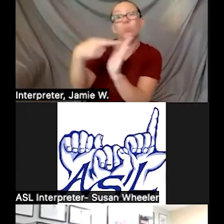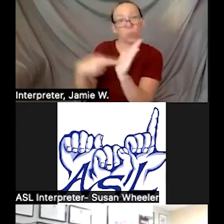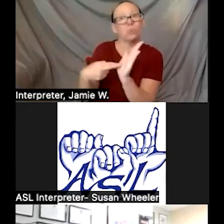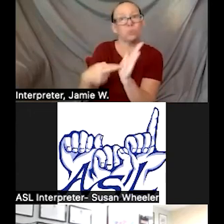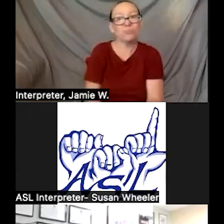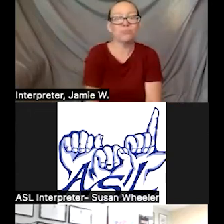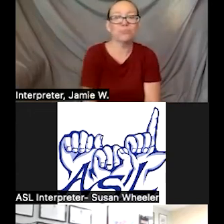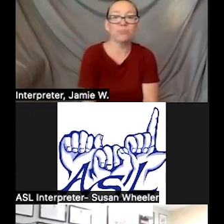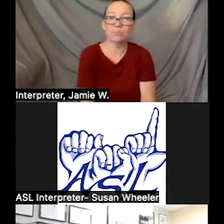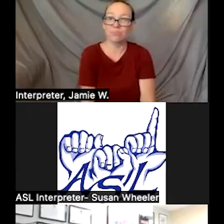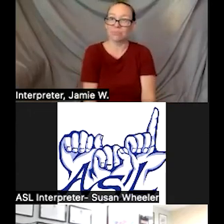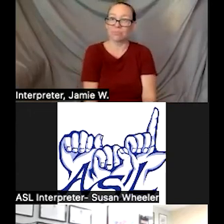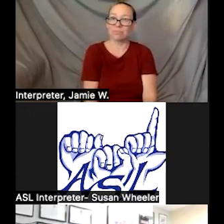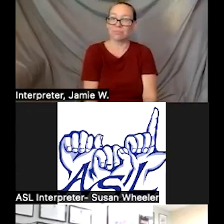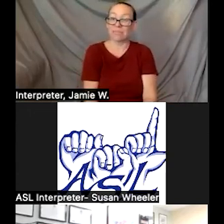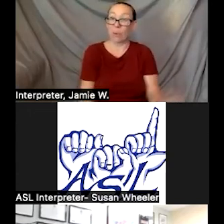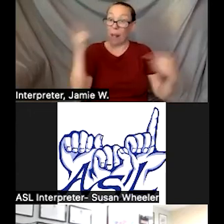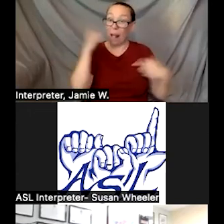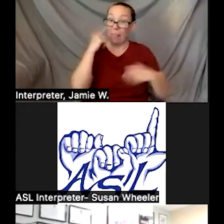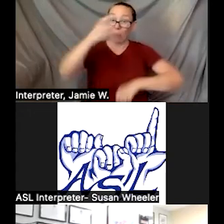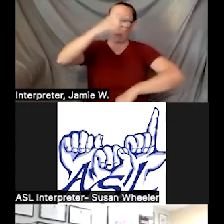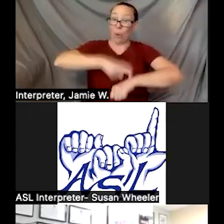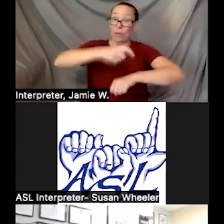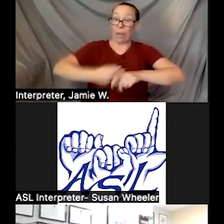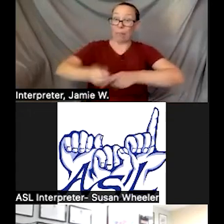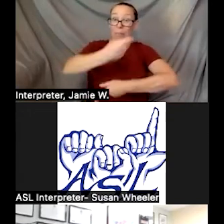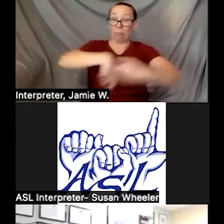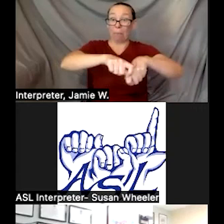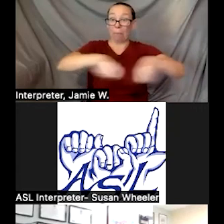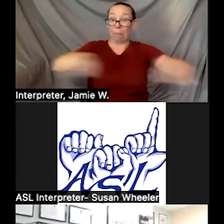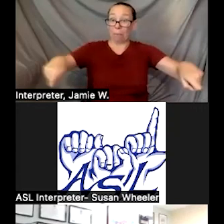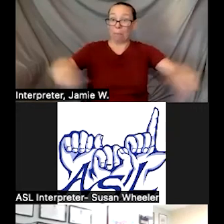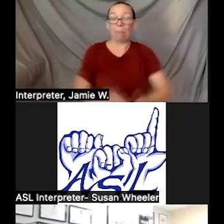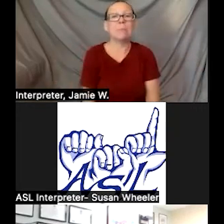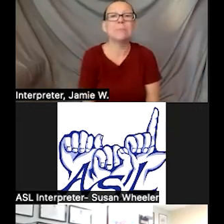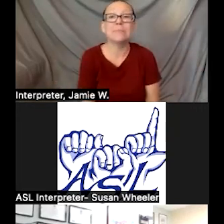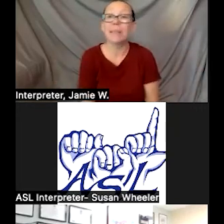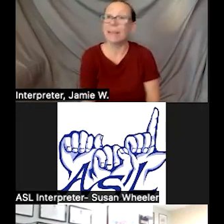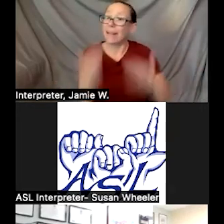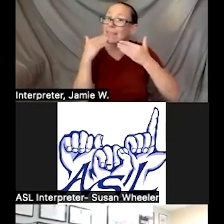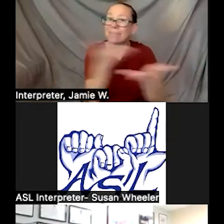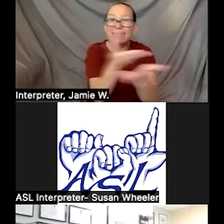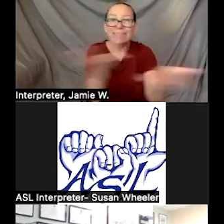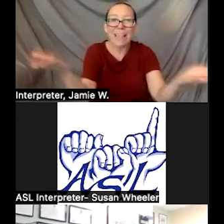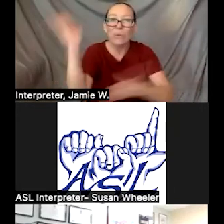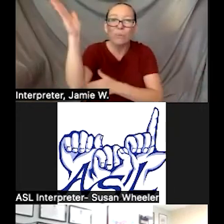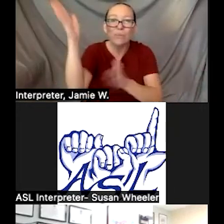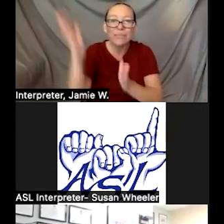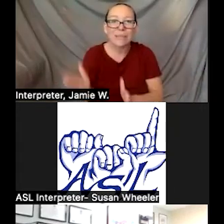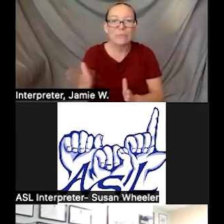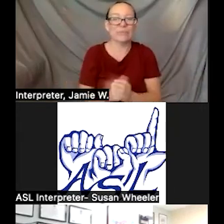With that, I think we are right on time to complete. Thank you to our presenters again, also to